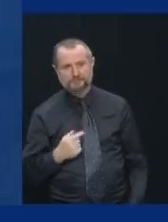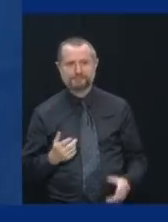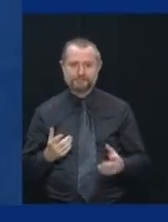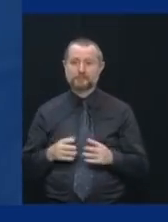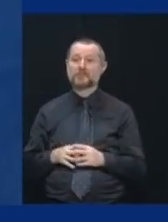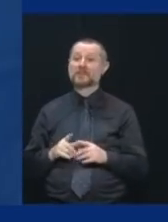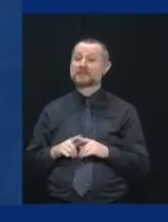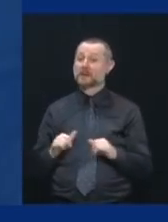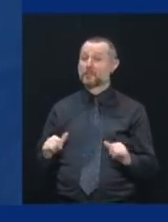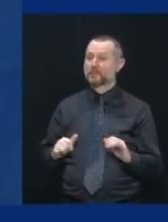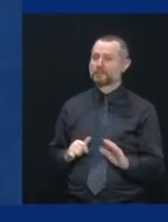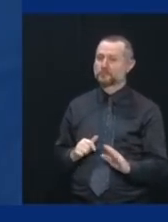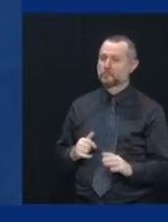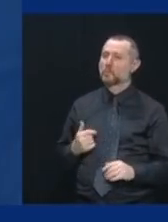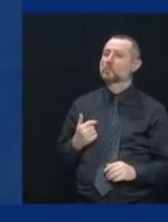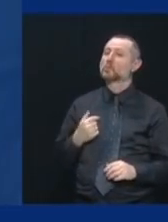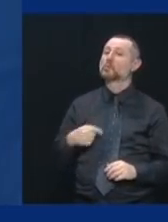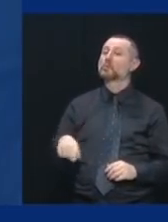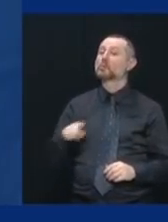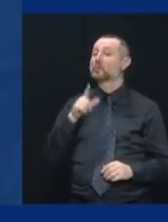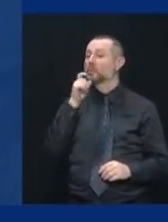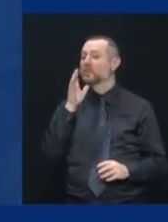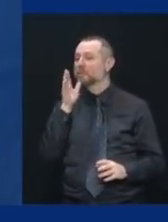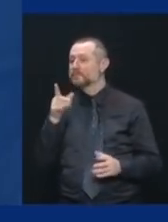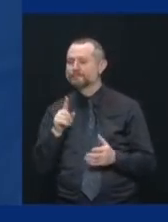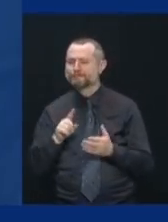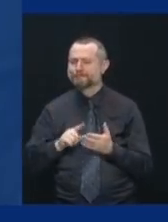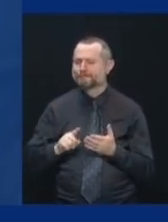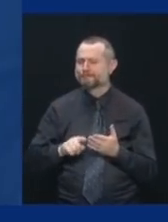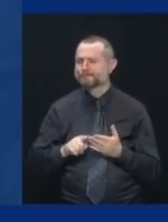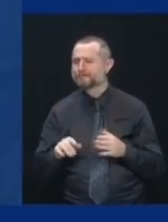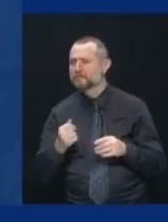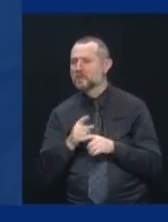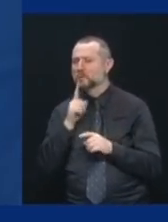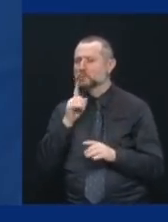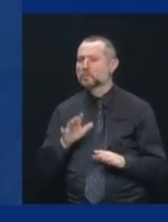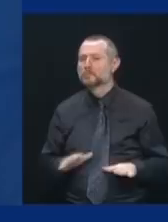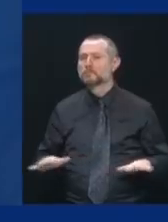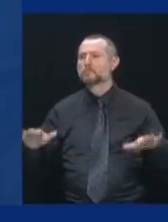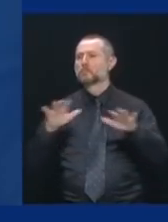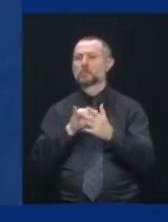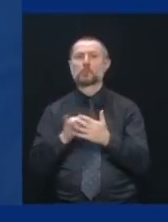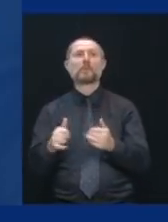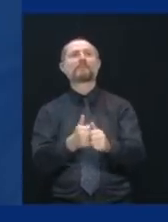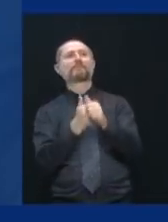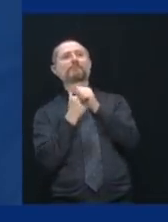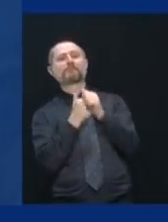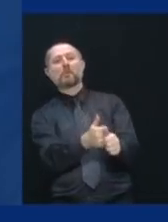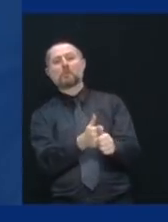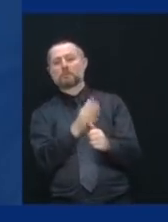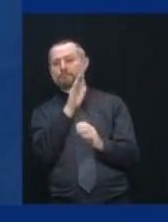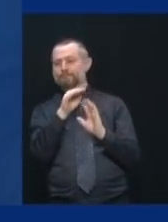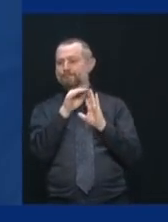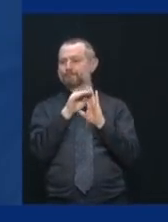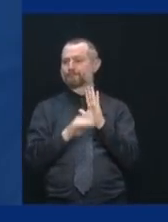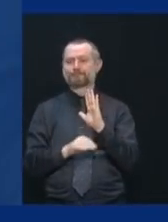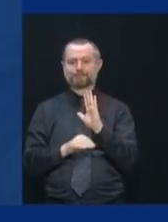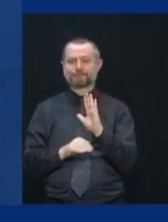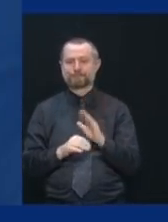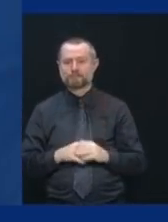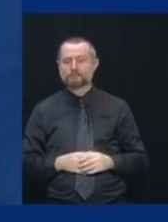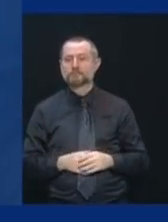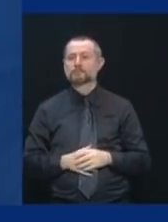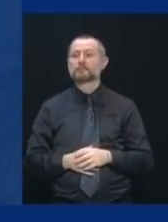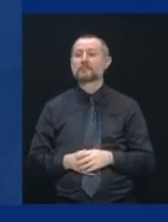we will also audit to make sure the rules are followed. New Yorkers are fair. If you